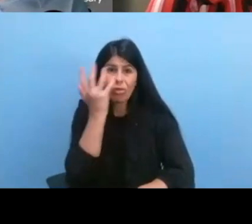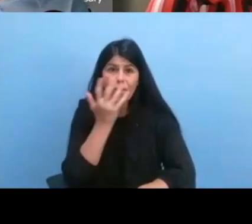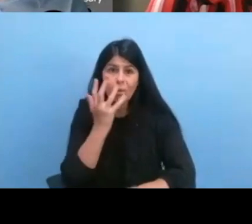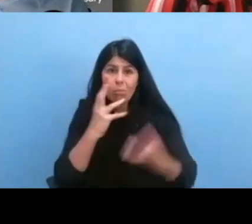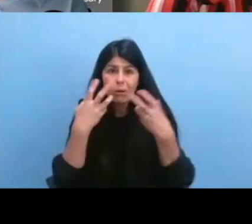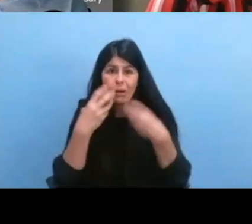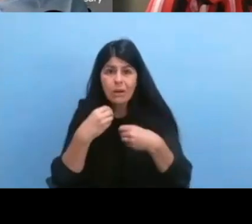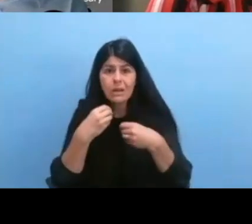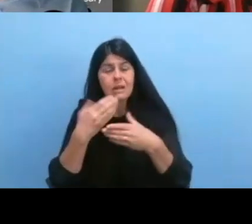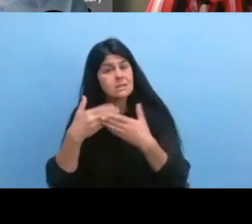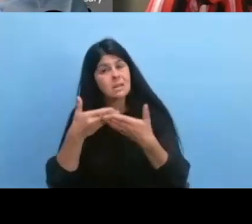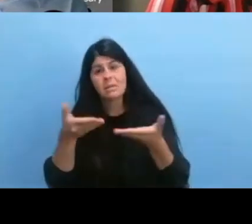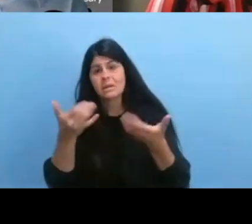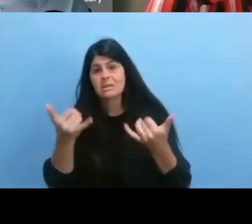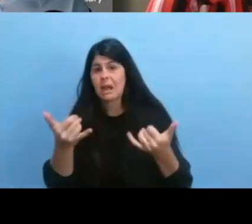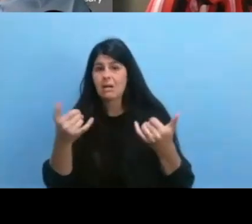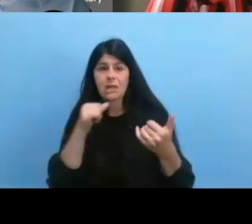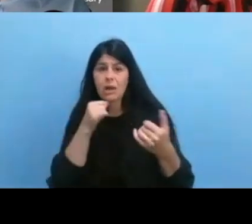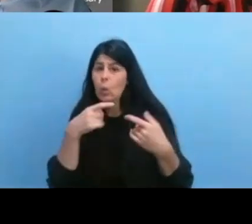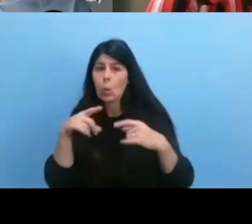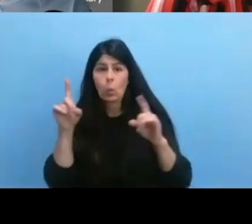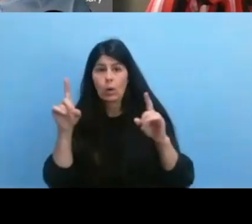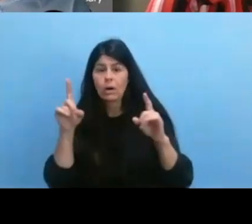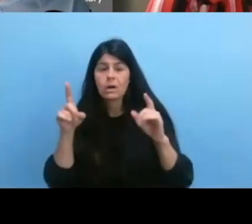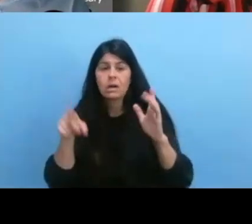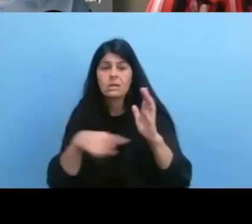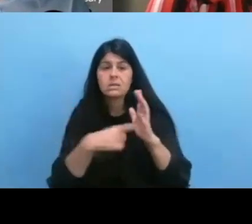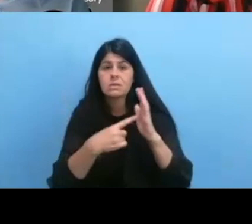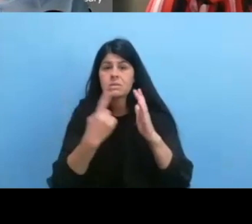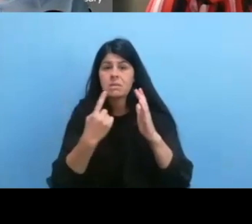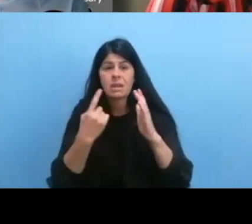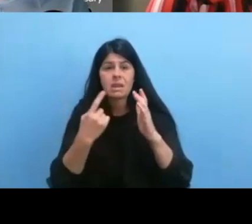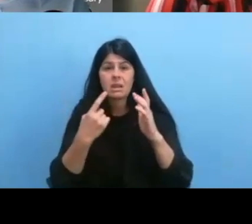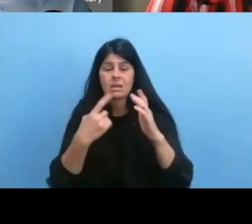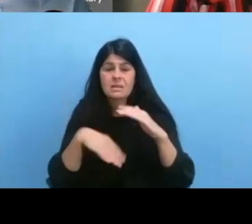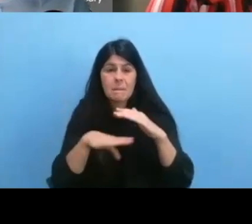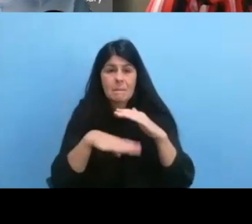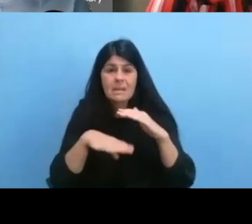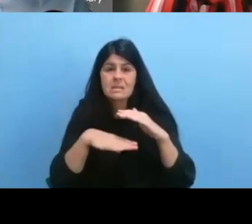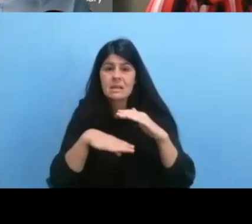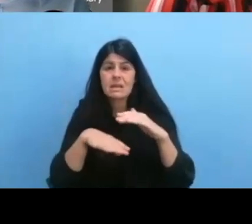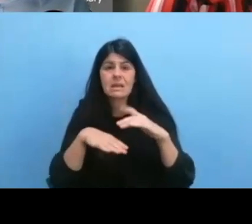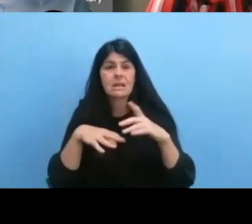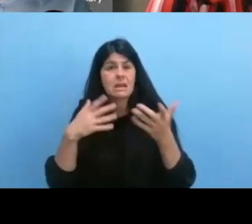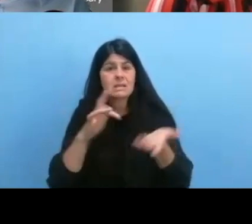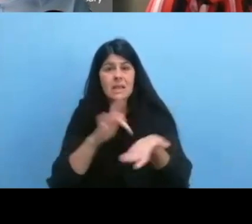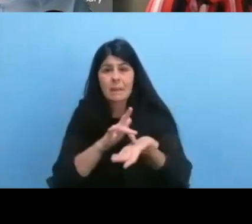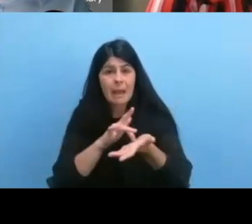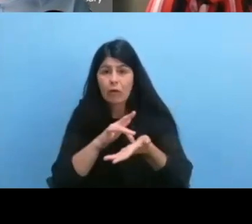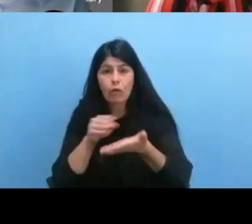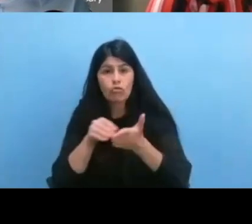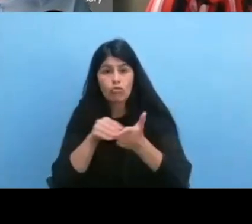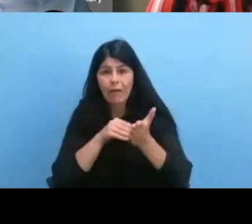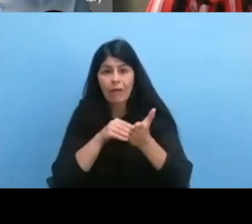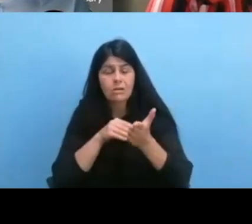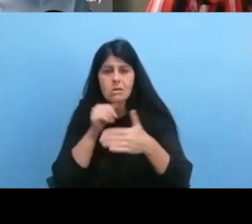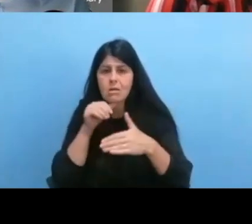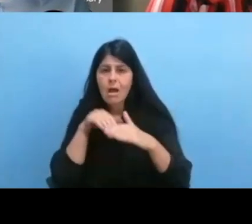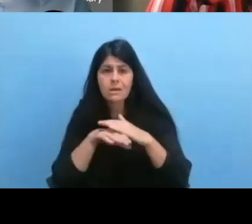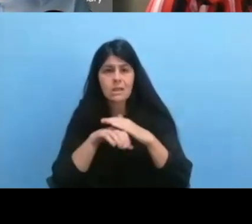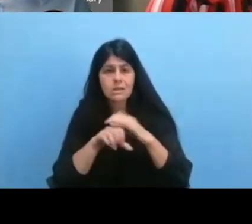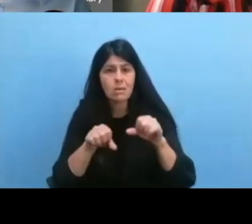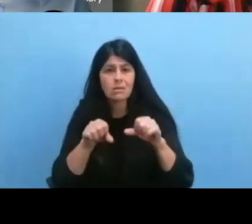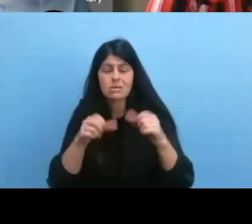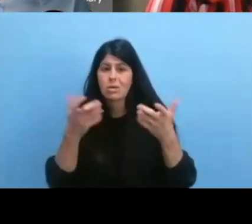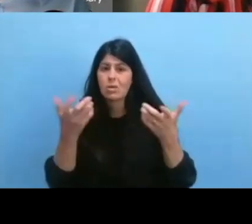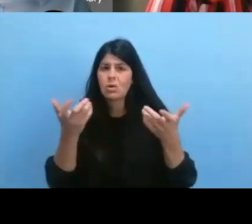some things don't work. Even something as basic as medical record software and electronic medical records, EMR software, it's not accessible. So it's a really